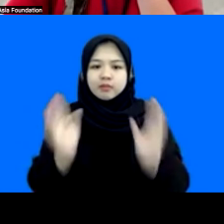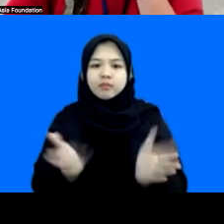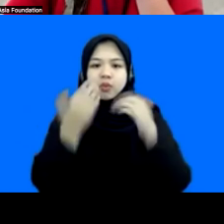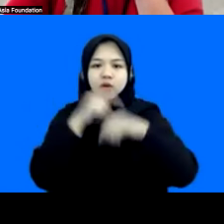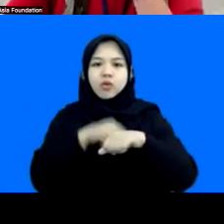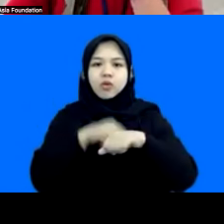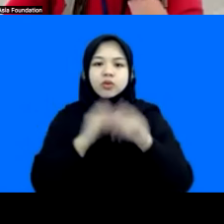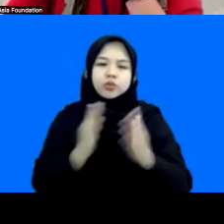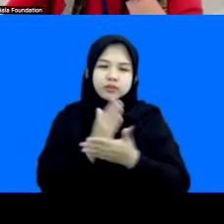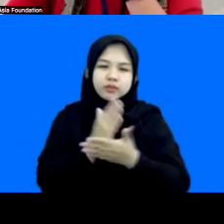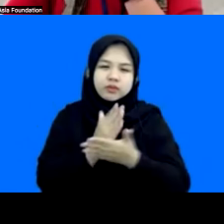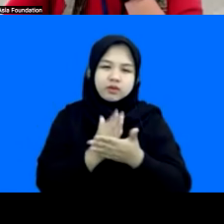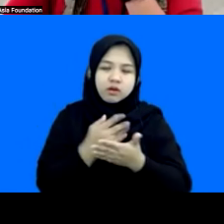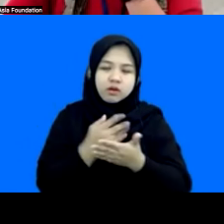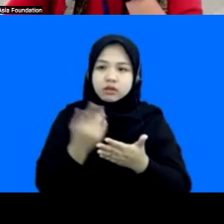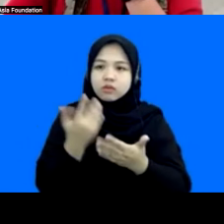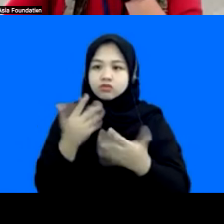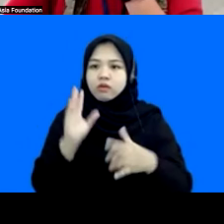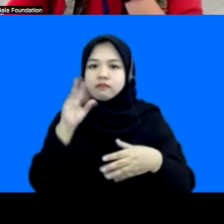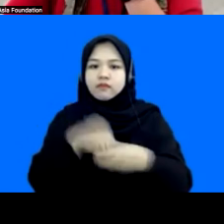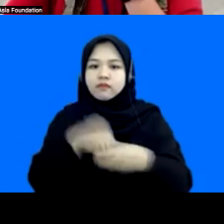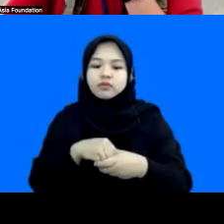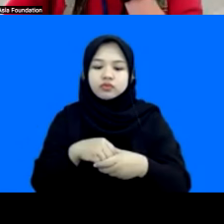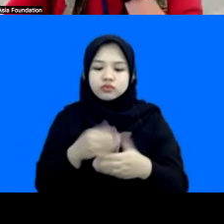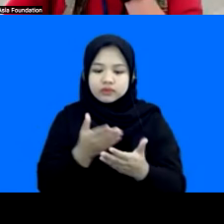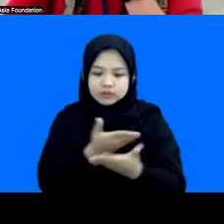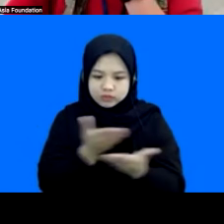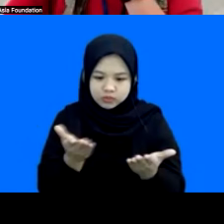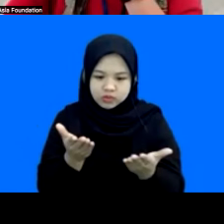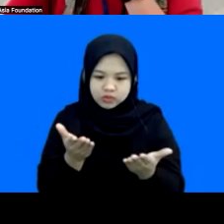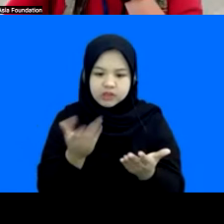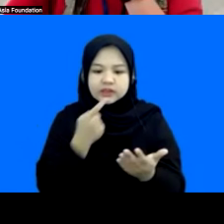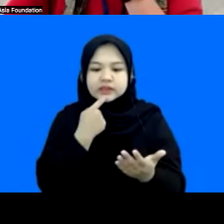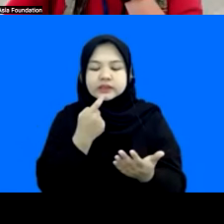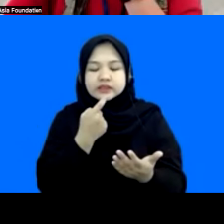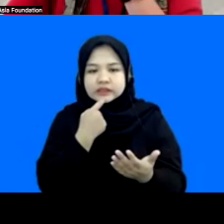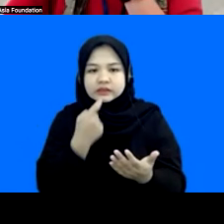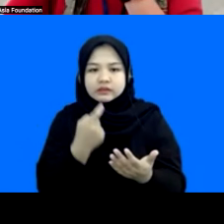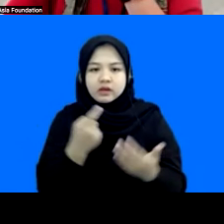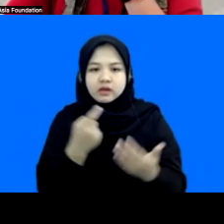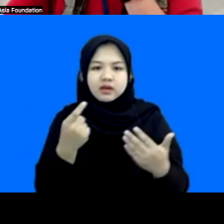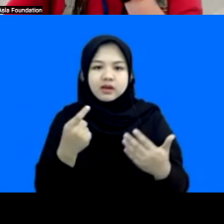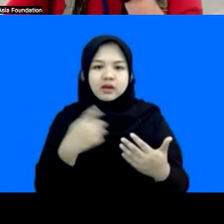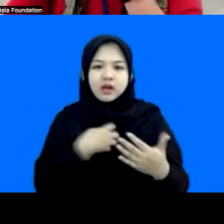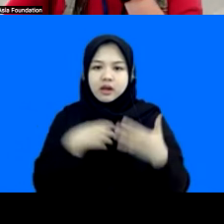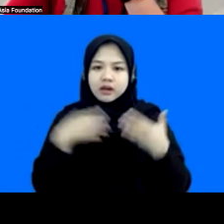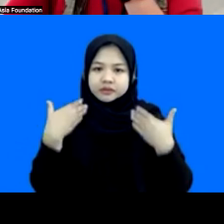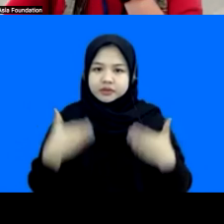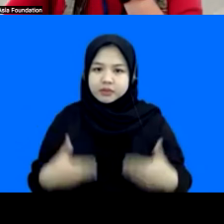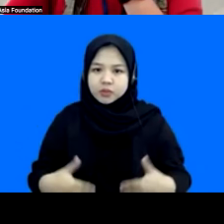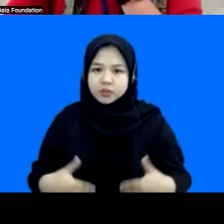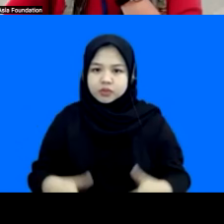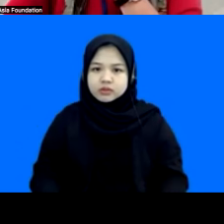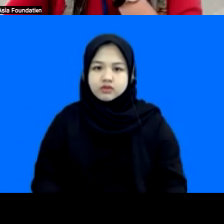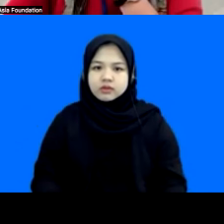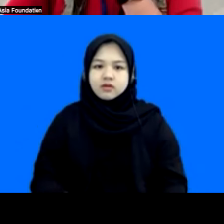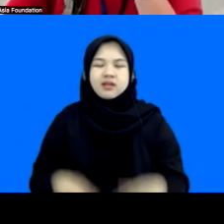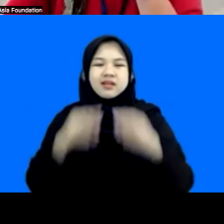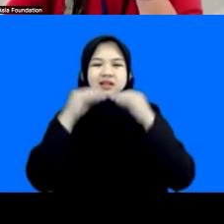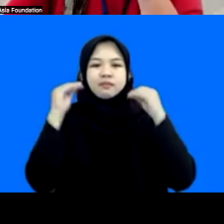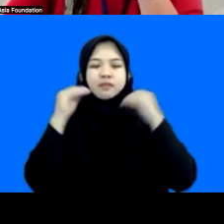have put all of this about human rights friendly and disability friendly